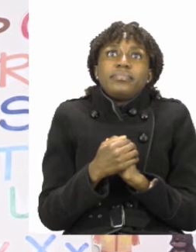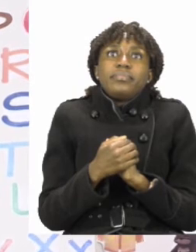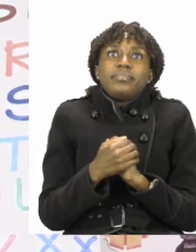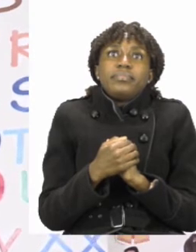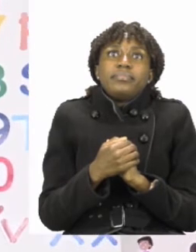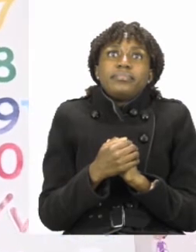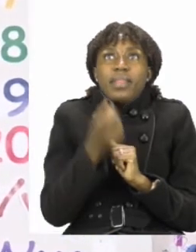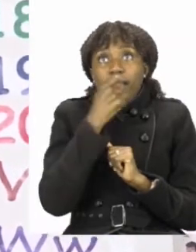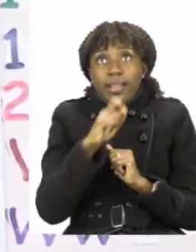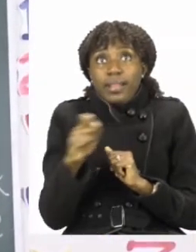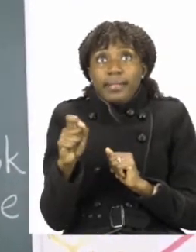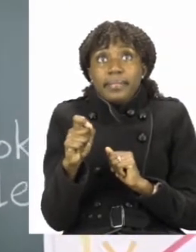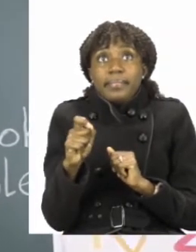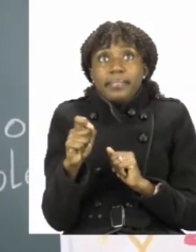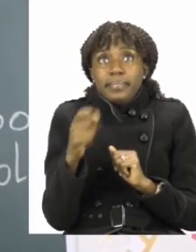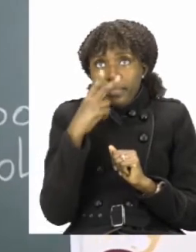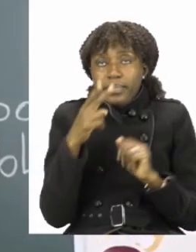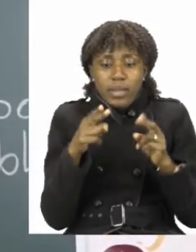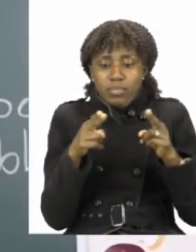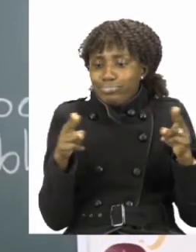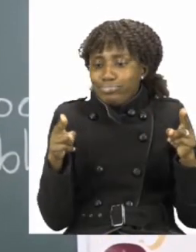the pencil. Now, as you can see, the